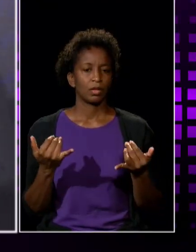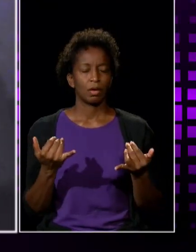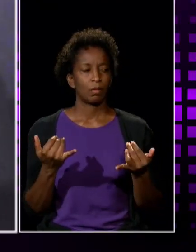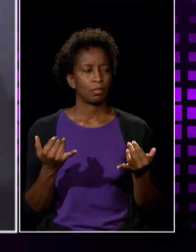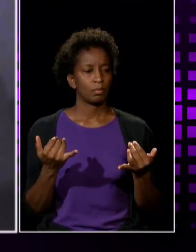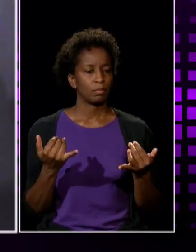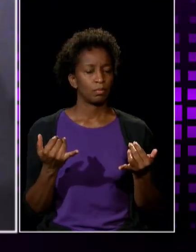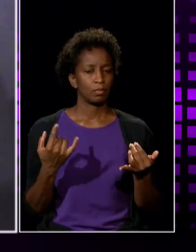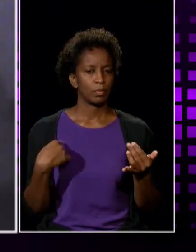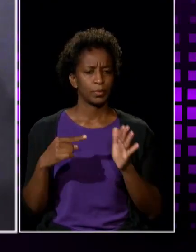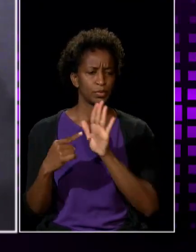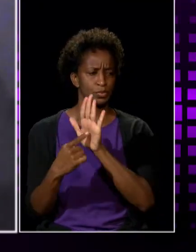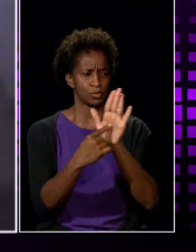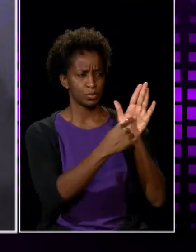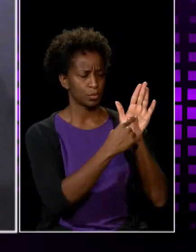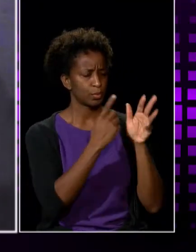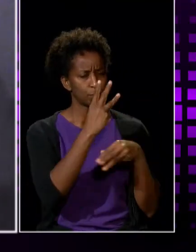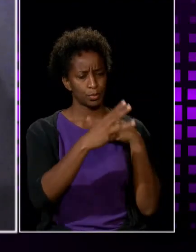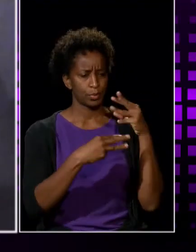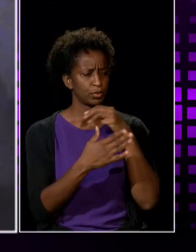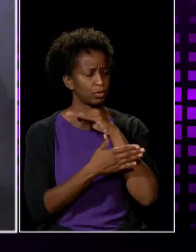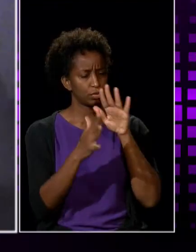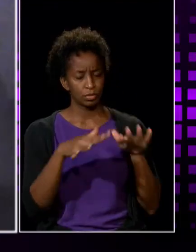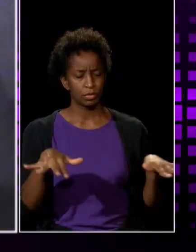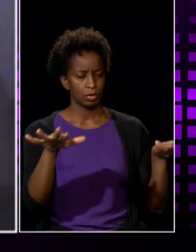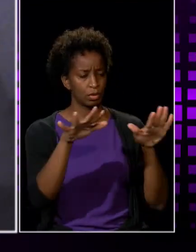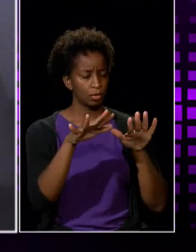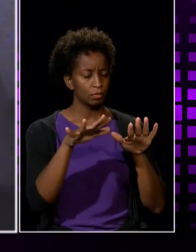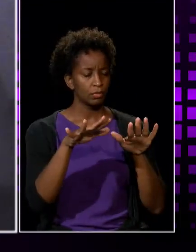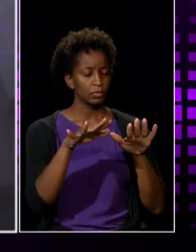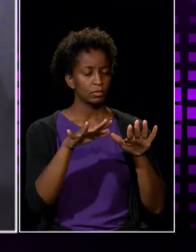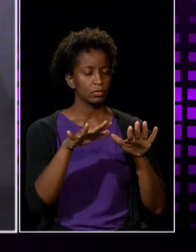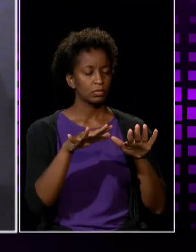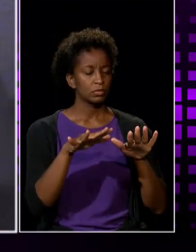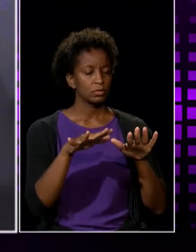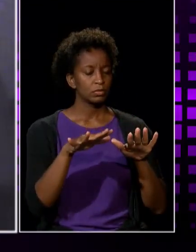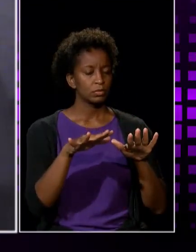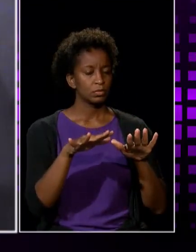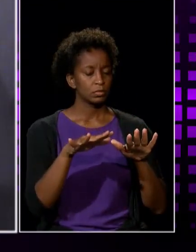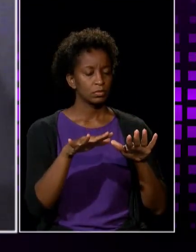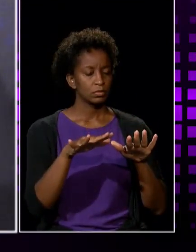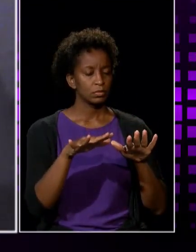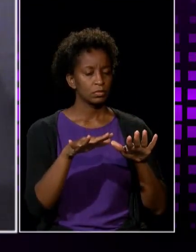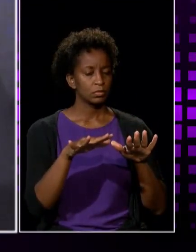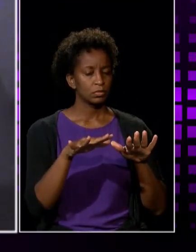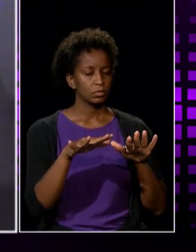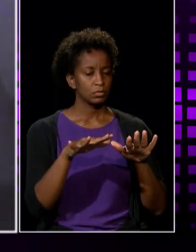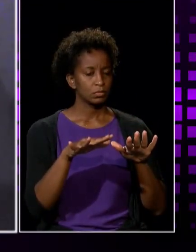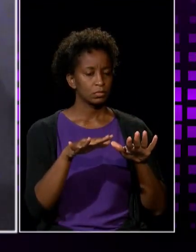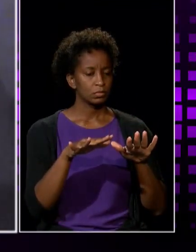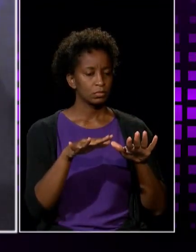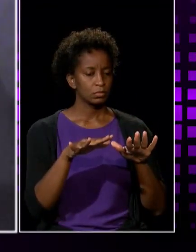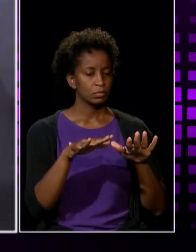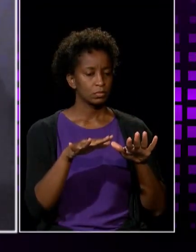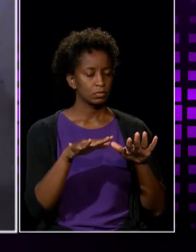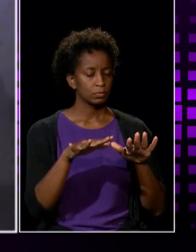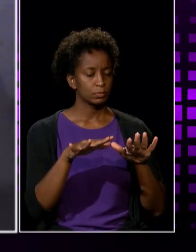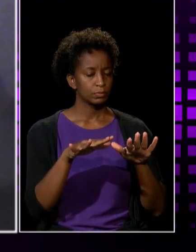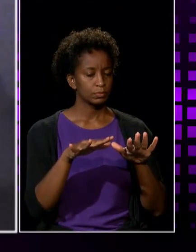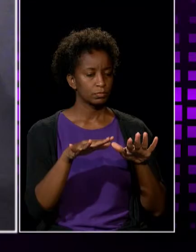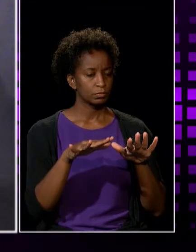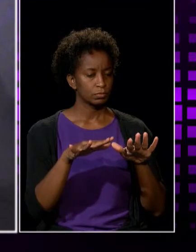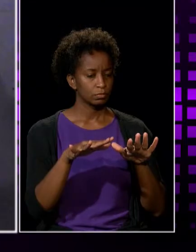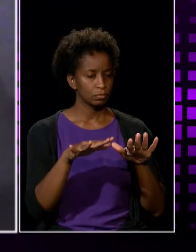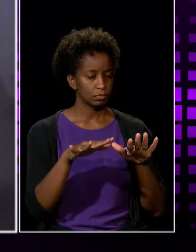Barbados, not just being local, but going towards a more international, a more regional frame